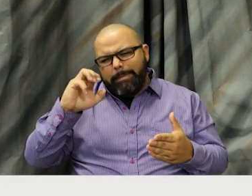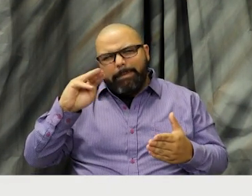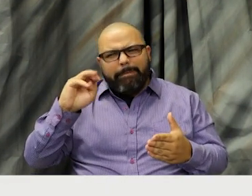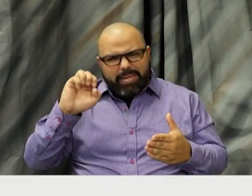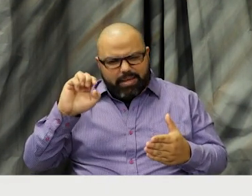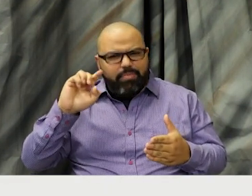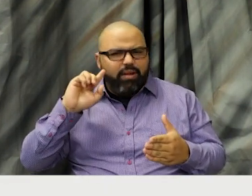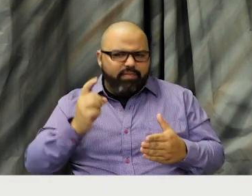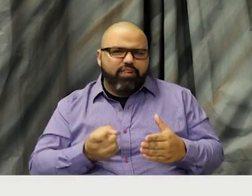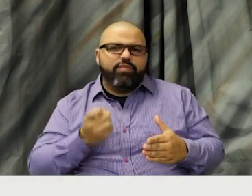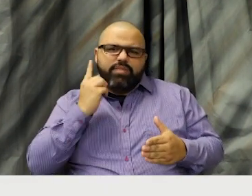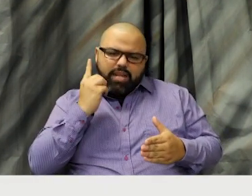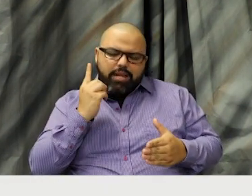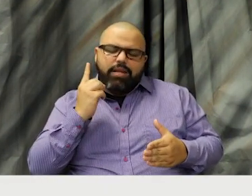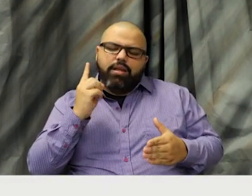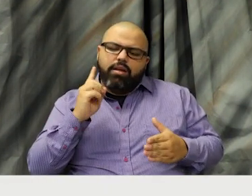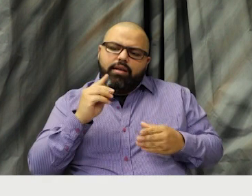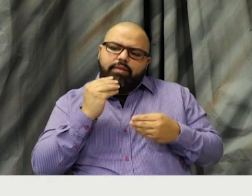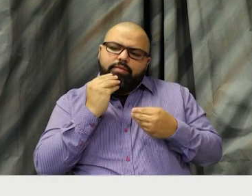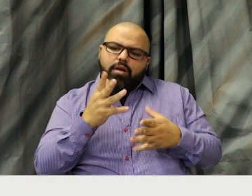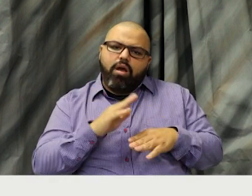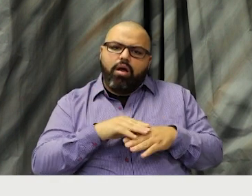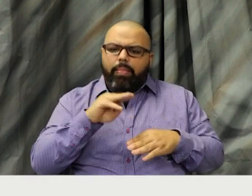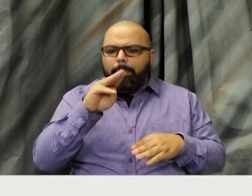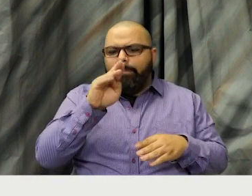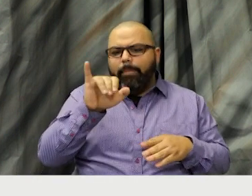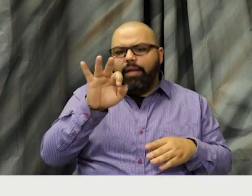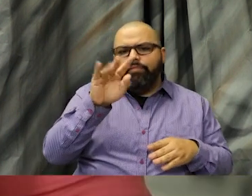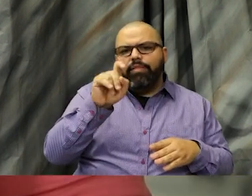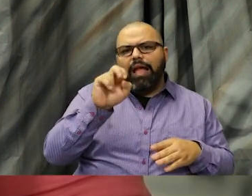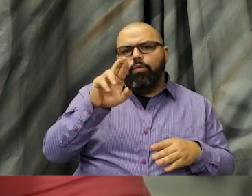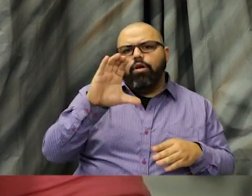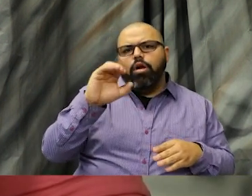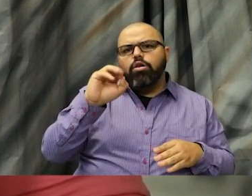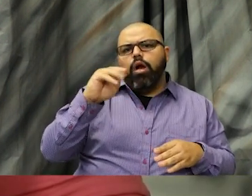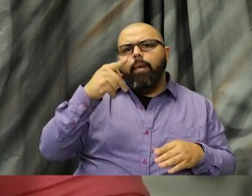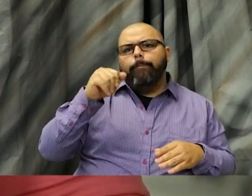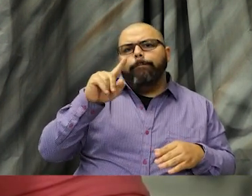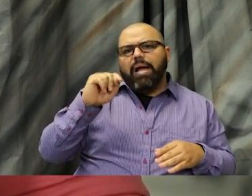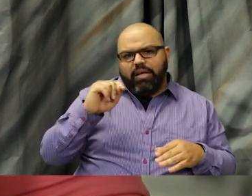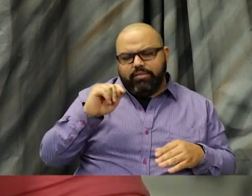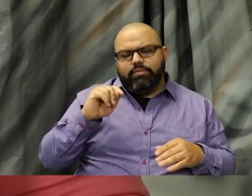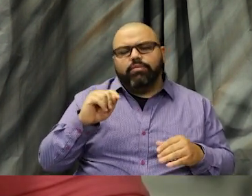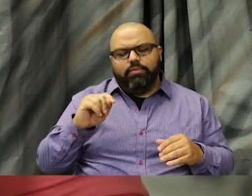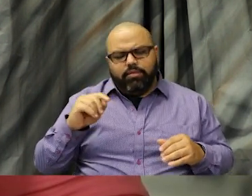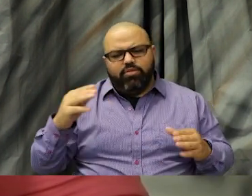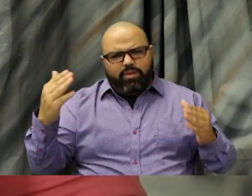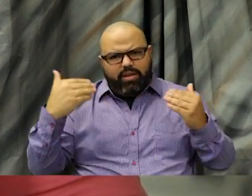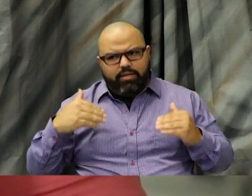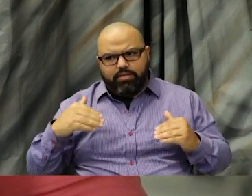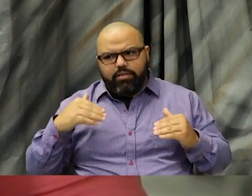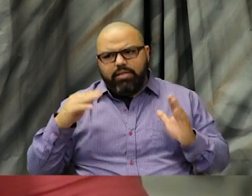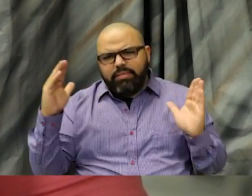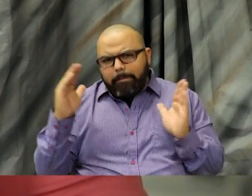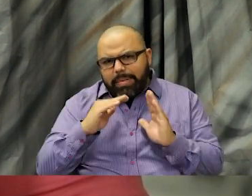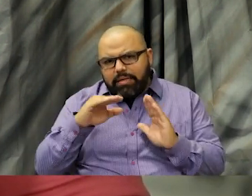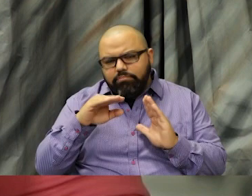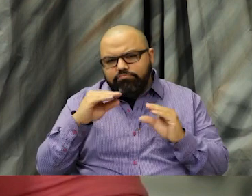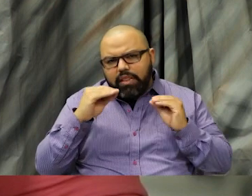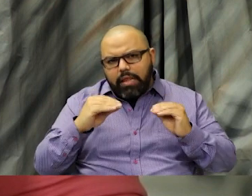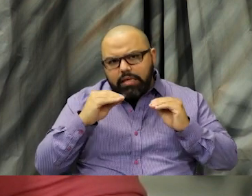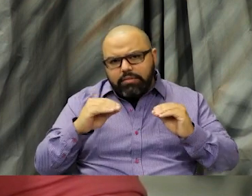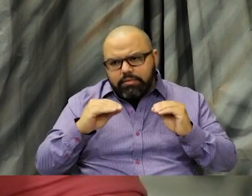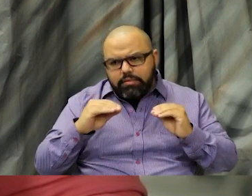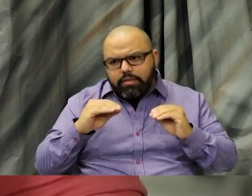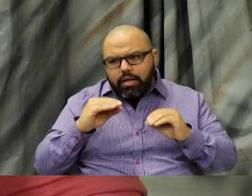their understanding of information on the Mayflower Compact. The next item on our lesson checklist is a mini lesson.